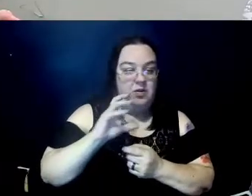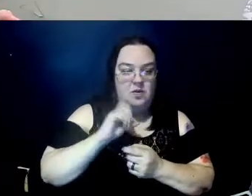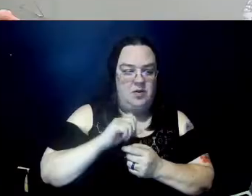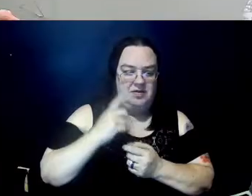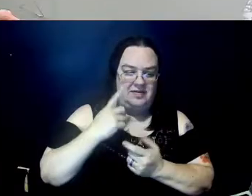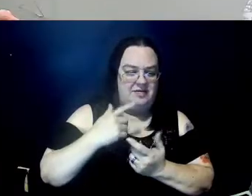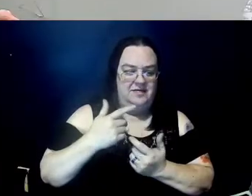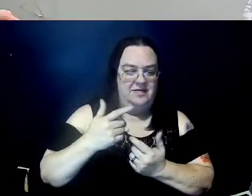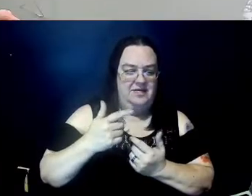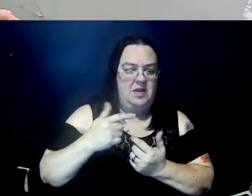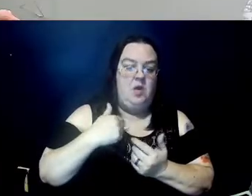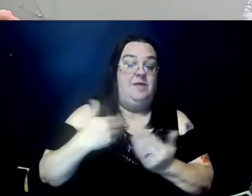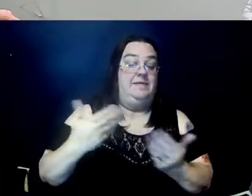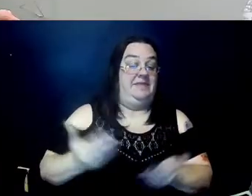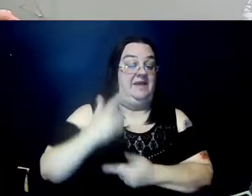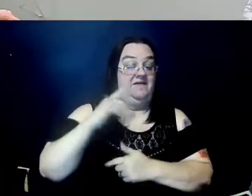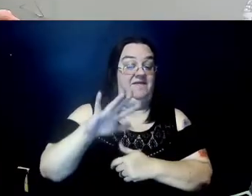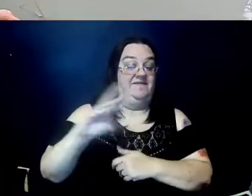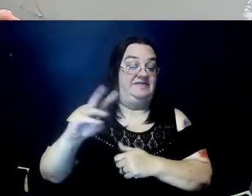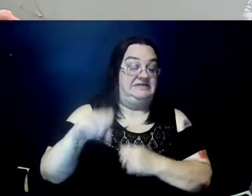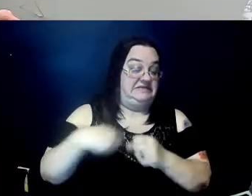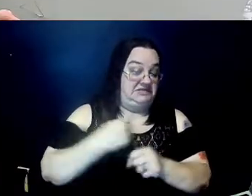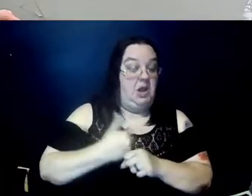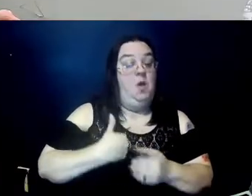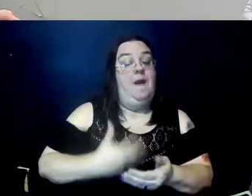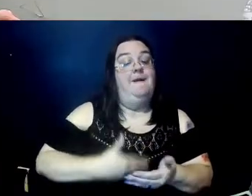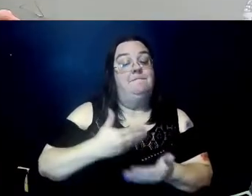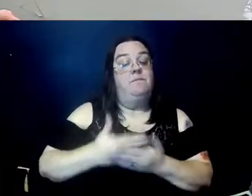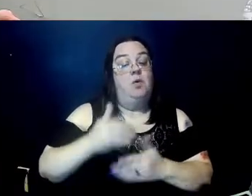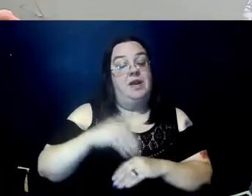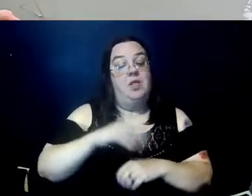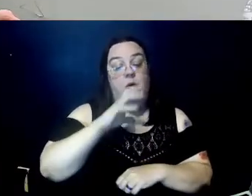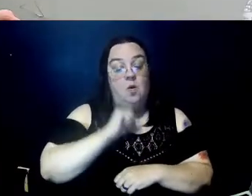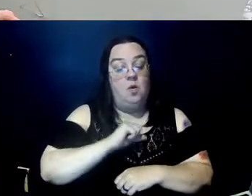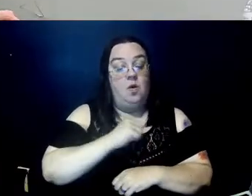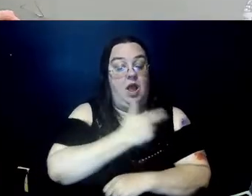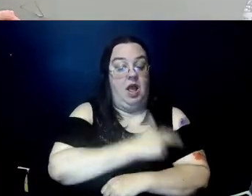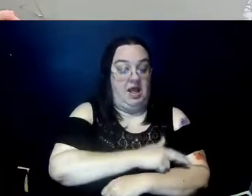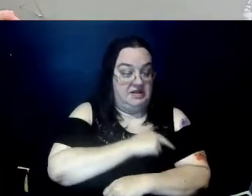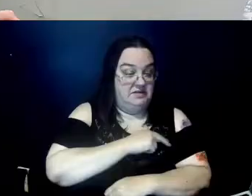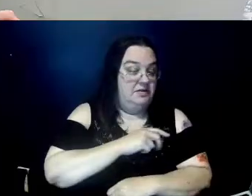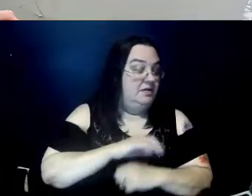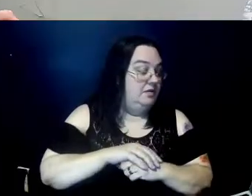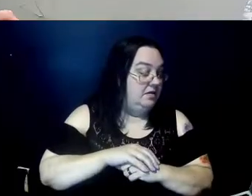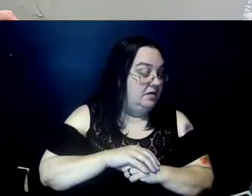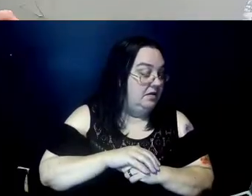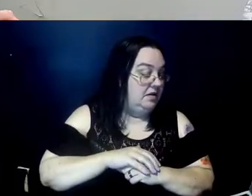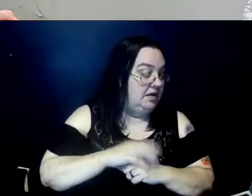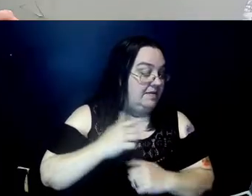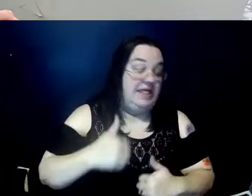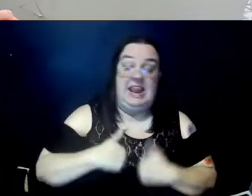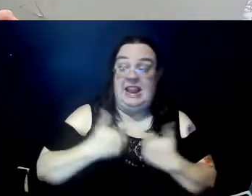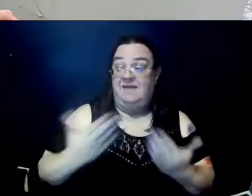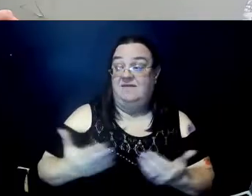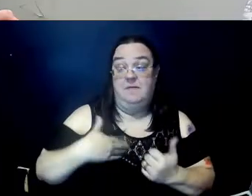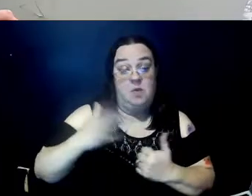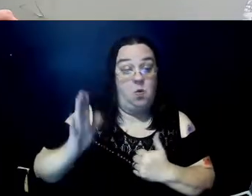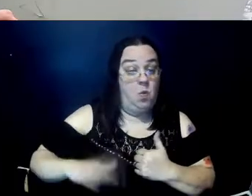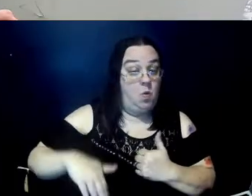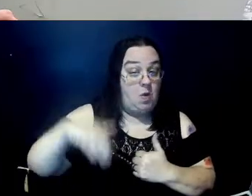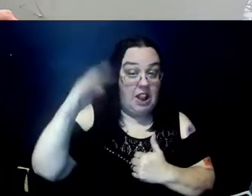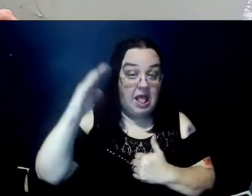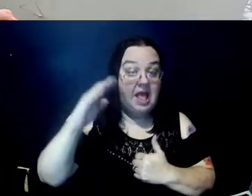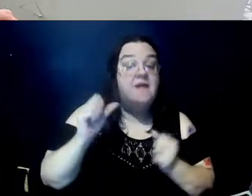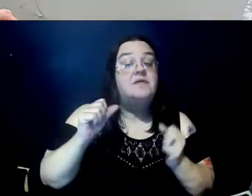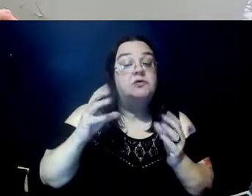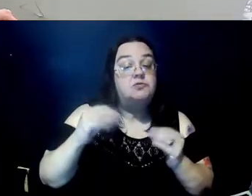56 years. I was born at the old hospital, but on vacation in Pennsylvania, but lived here all my life. So